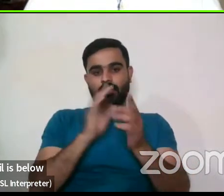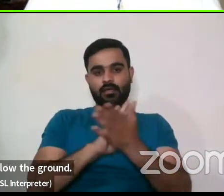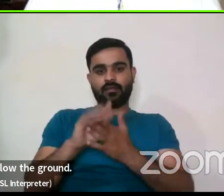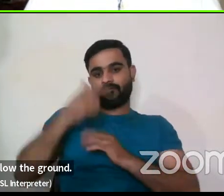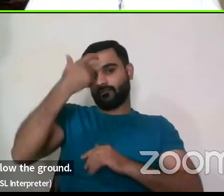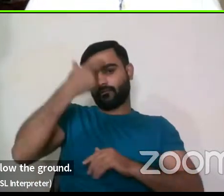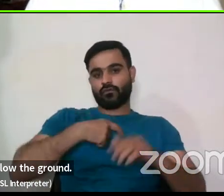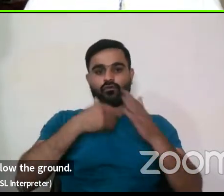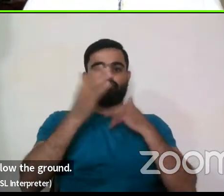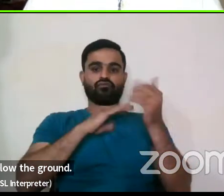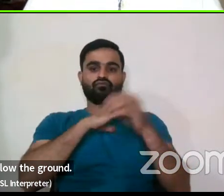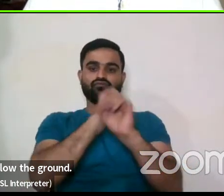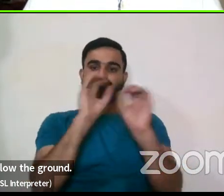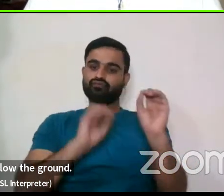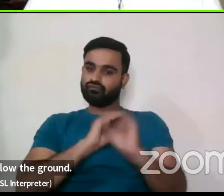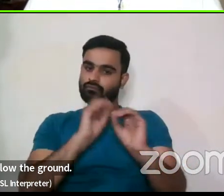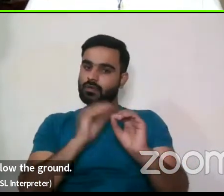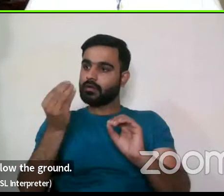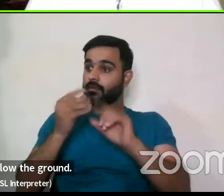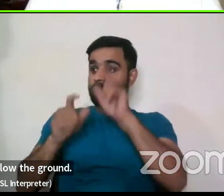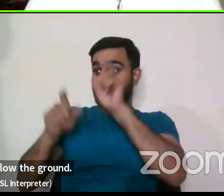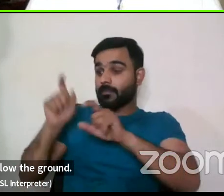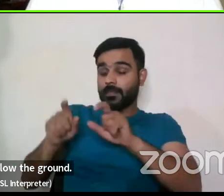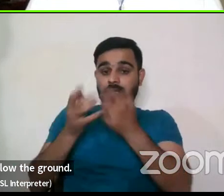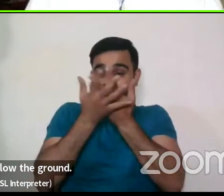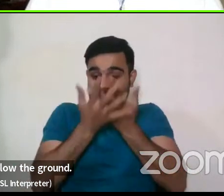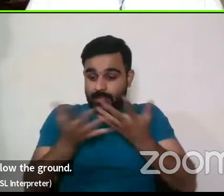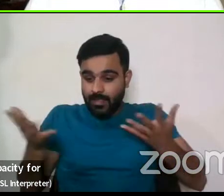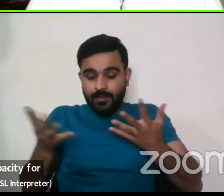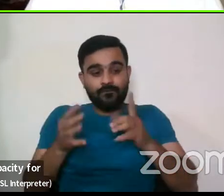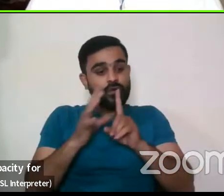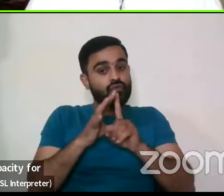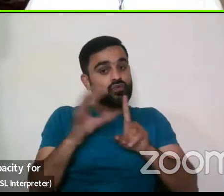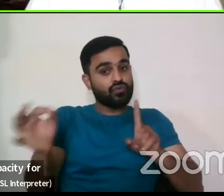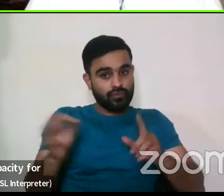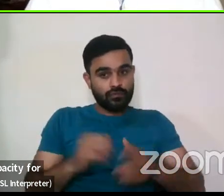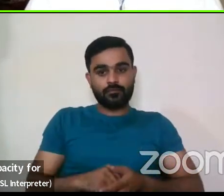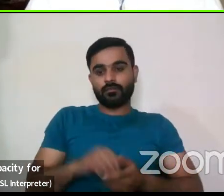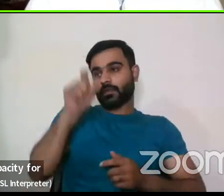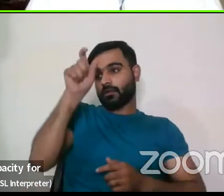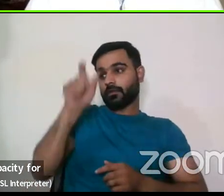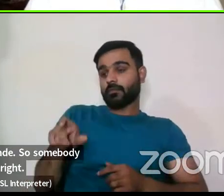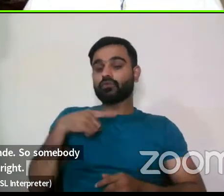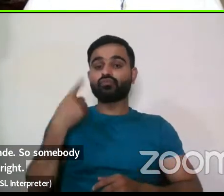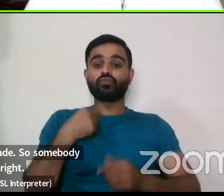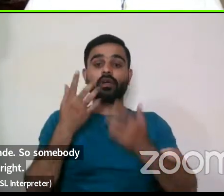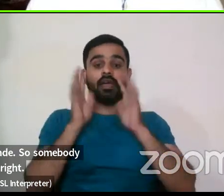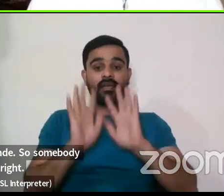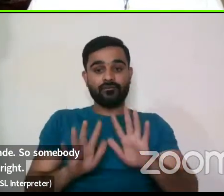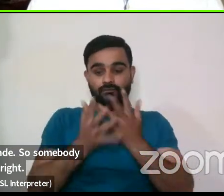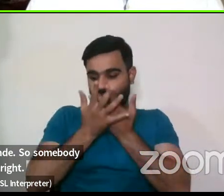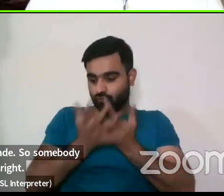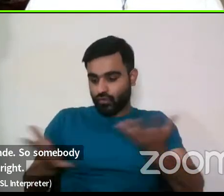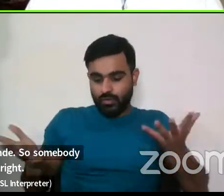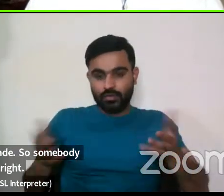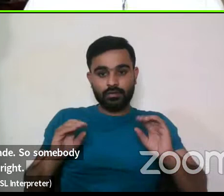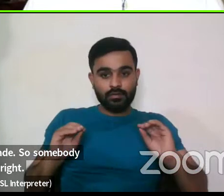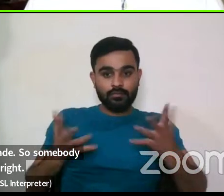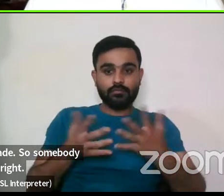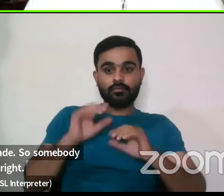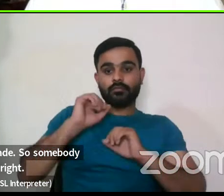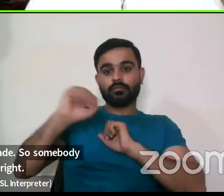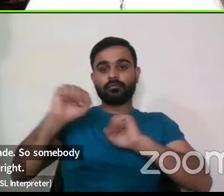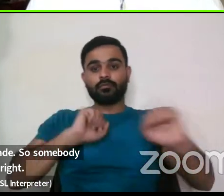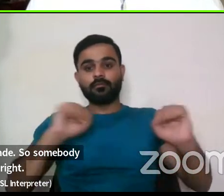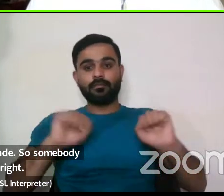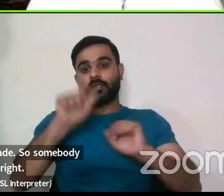a capacity to drill. So somebody who has resources drills it, right? And therefore the person who has resources drills it, somehow owns it.